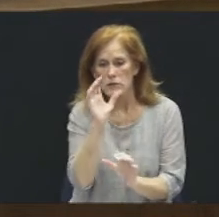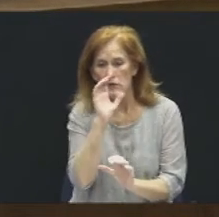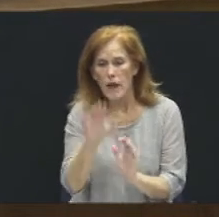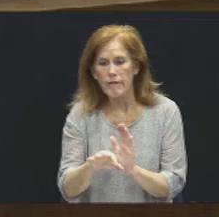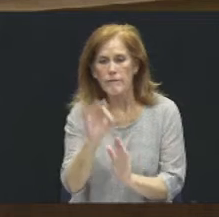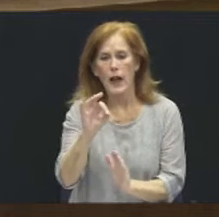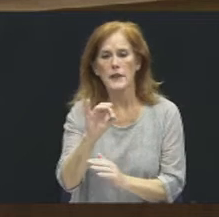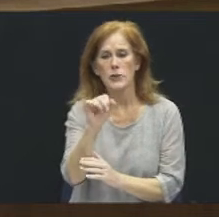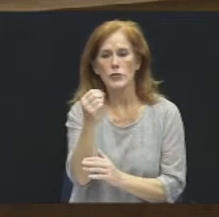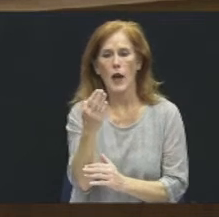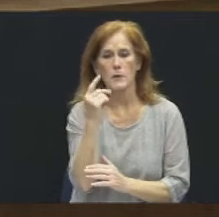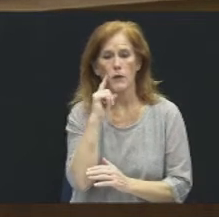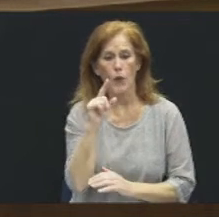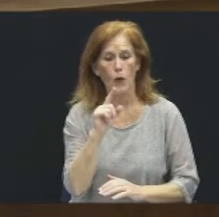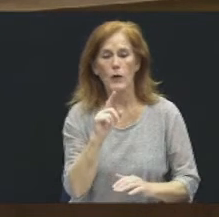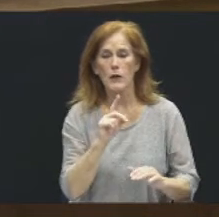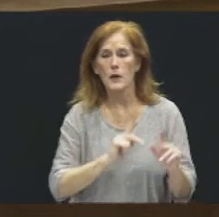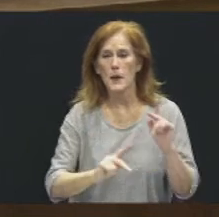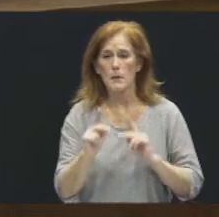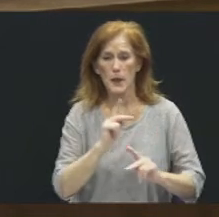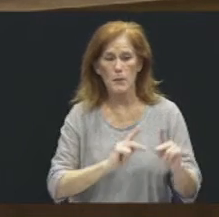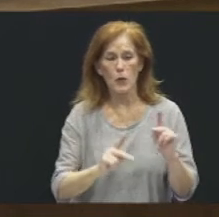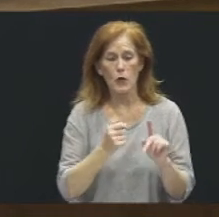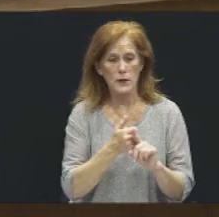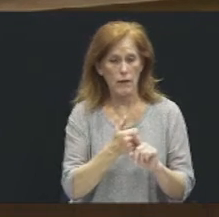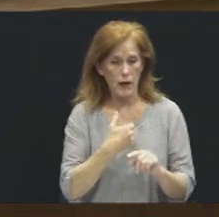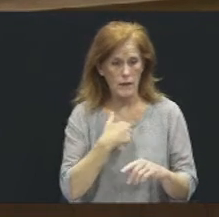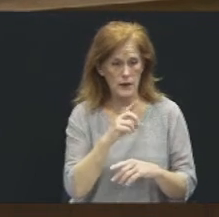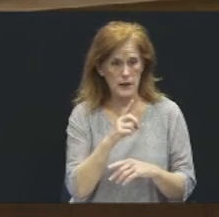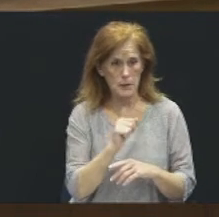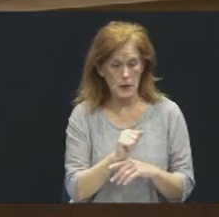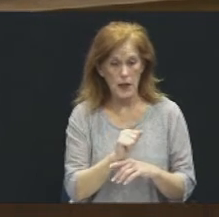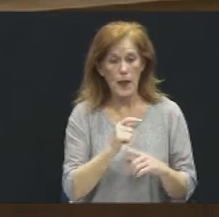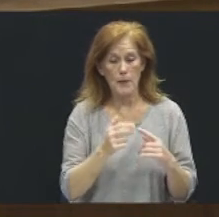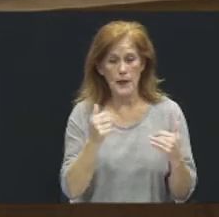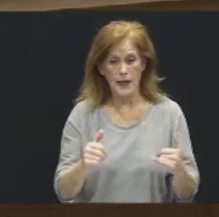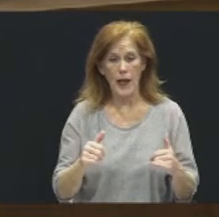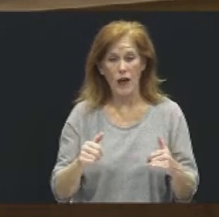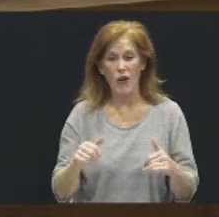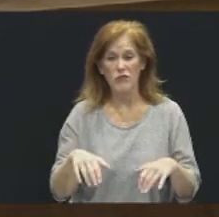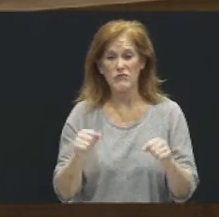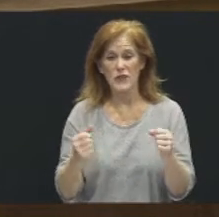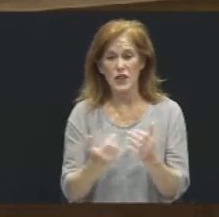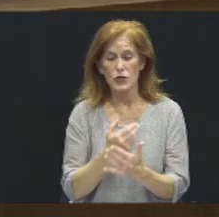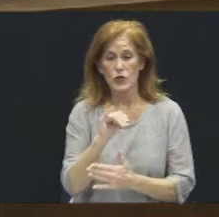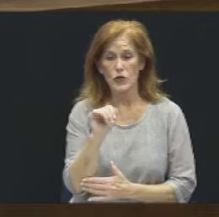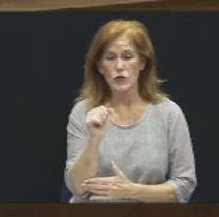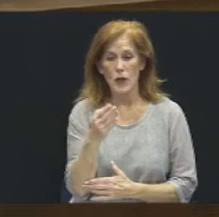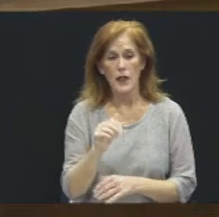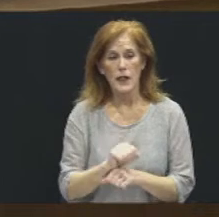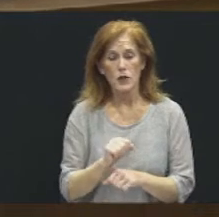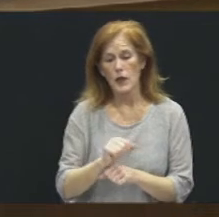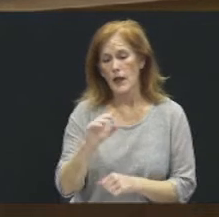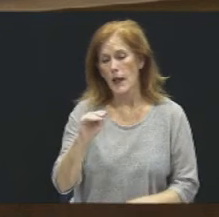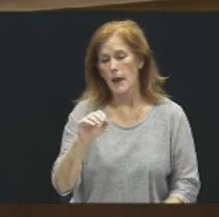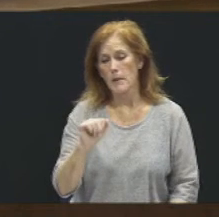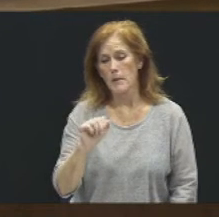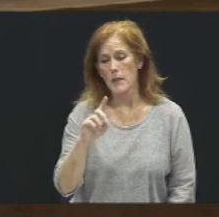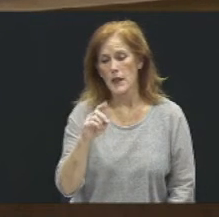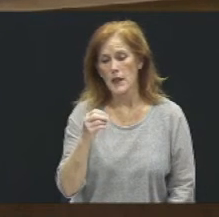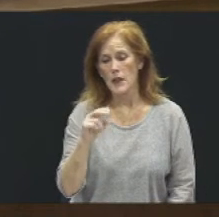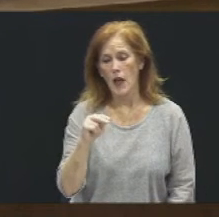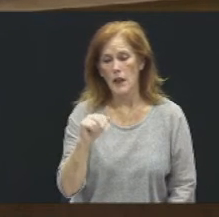for individuals with disabilities. In his new job, he's working at the Madonna School